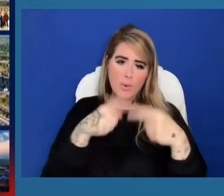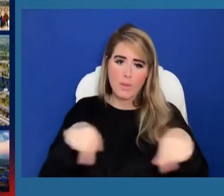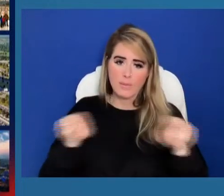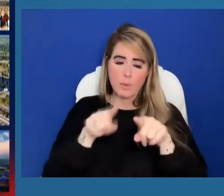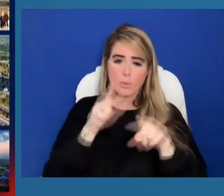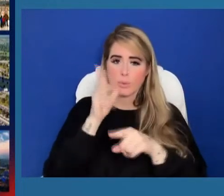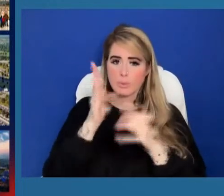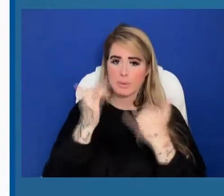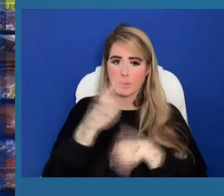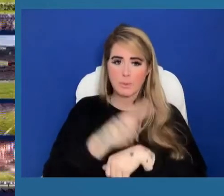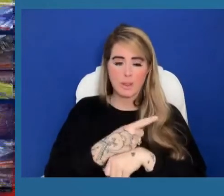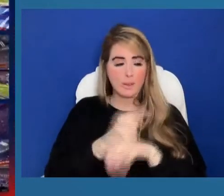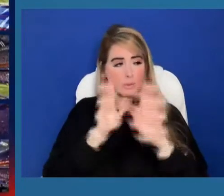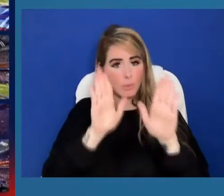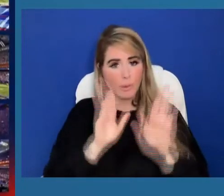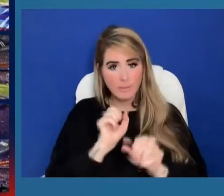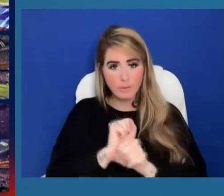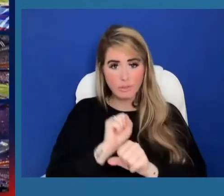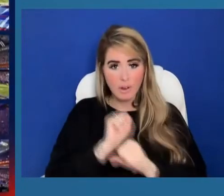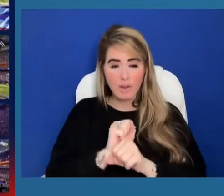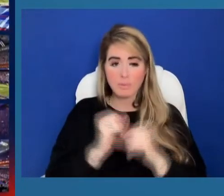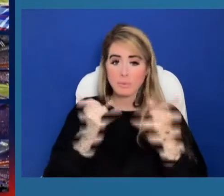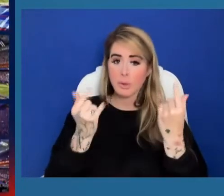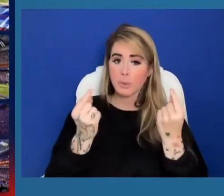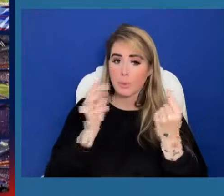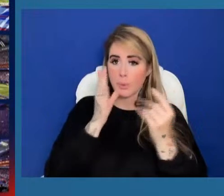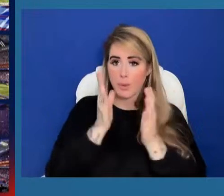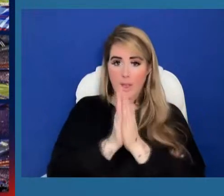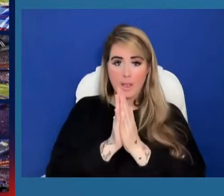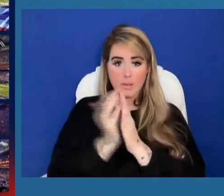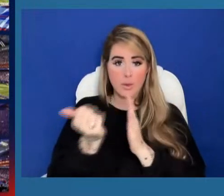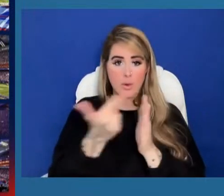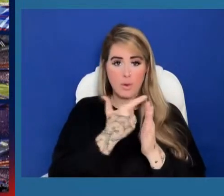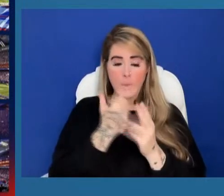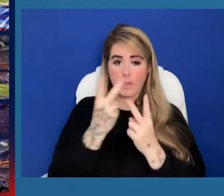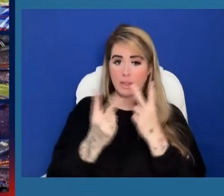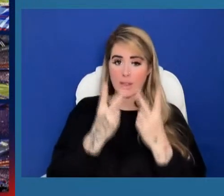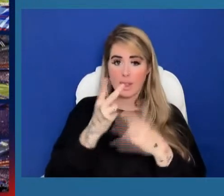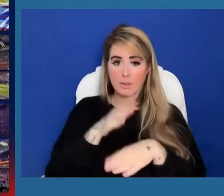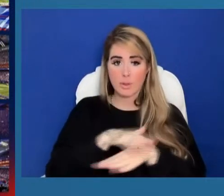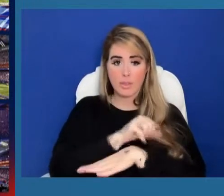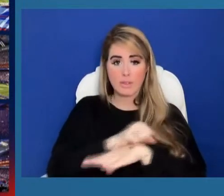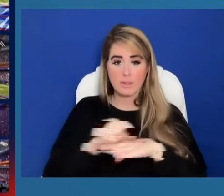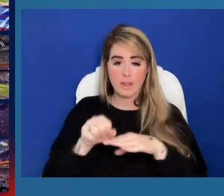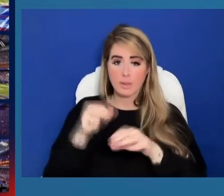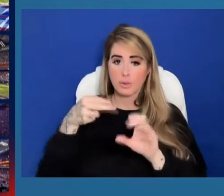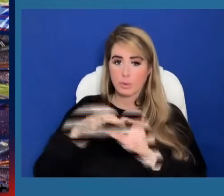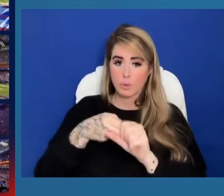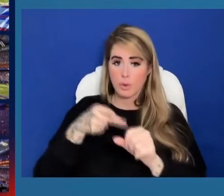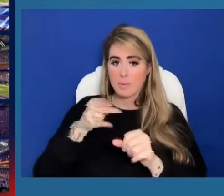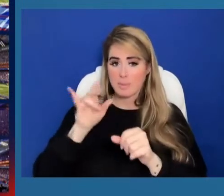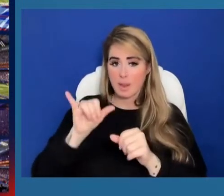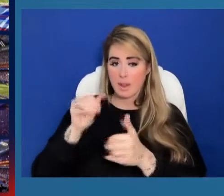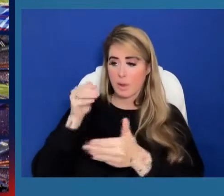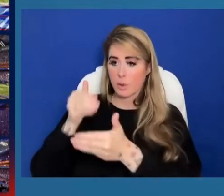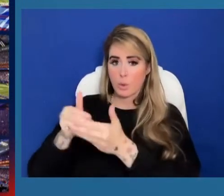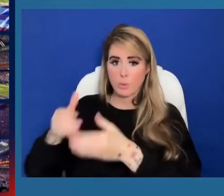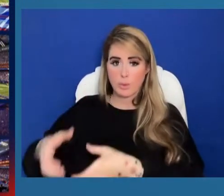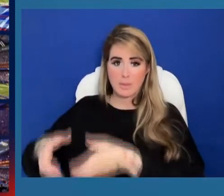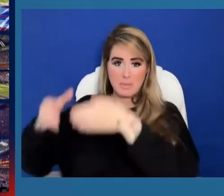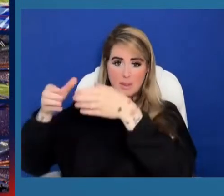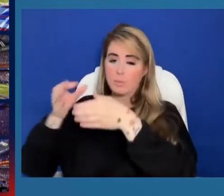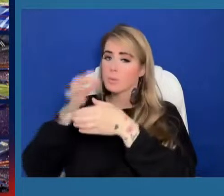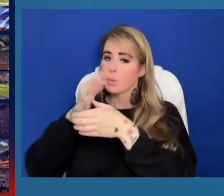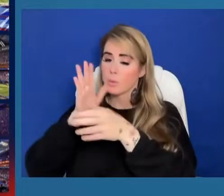did a wonderful job. At this time, we're going to ask our guests on the stage to join Penny near the beam where we're going to get ready